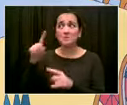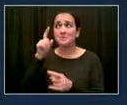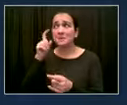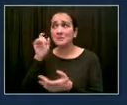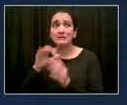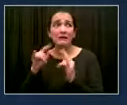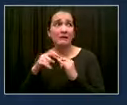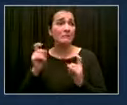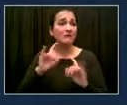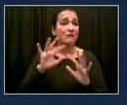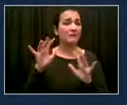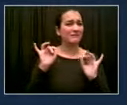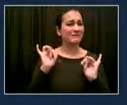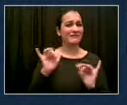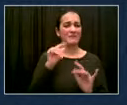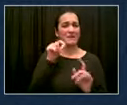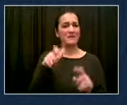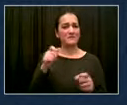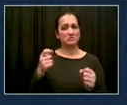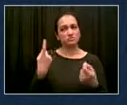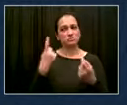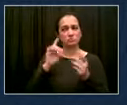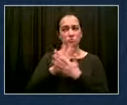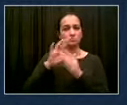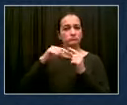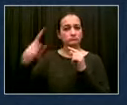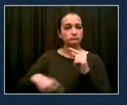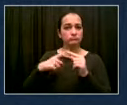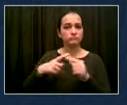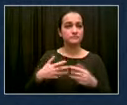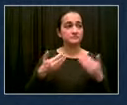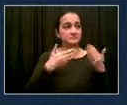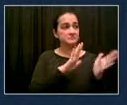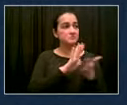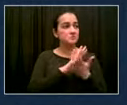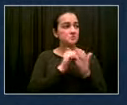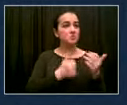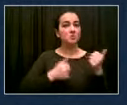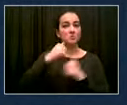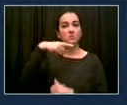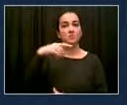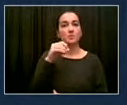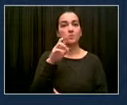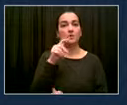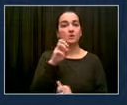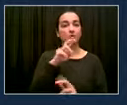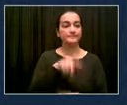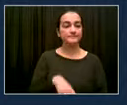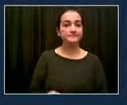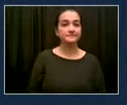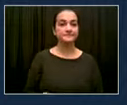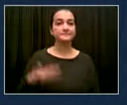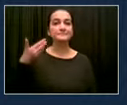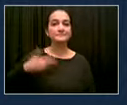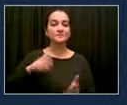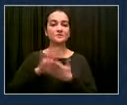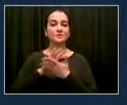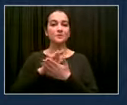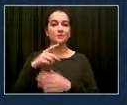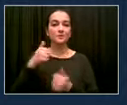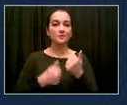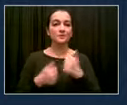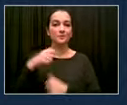Sure. First of all, it was so successful. We had 200,000 students participate. one of the great